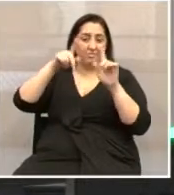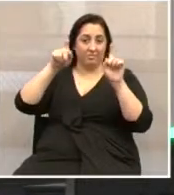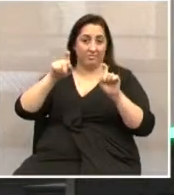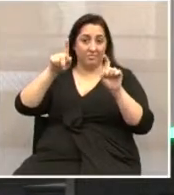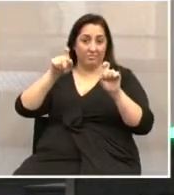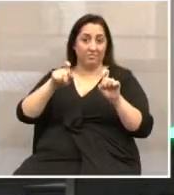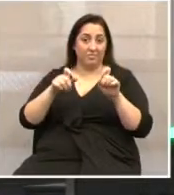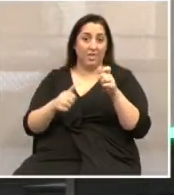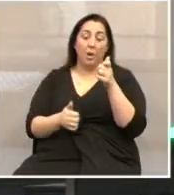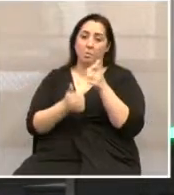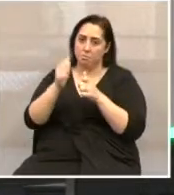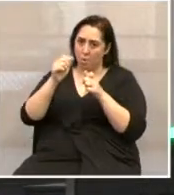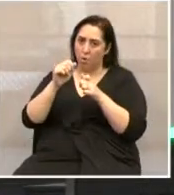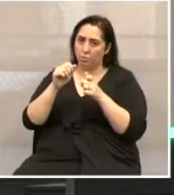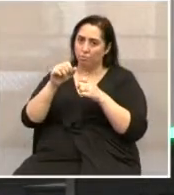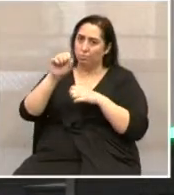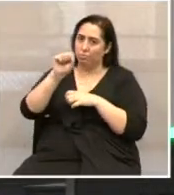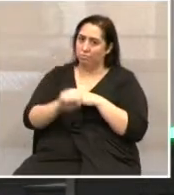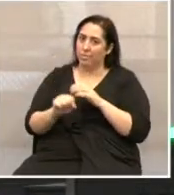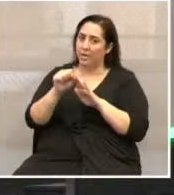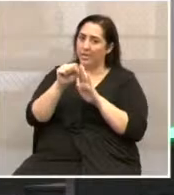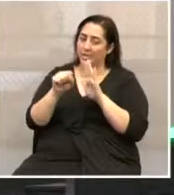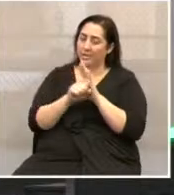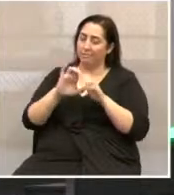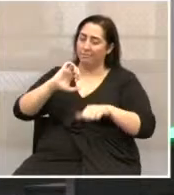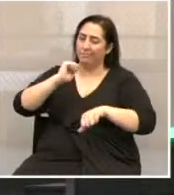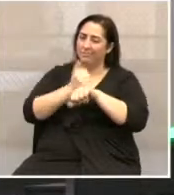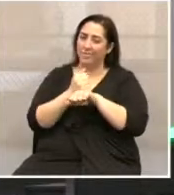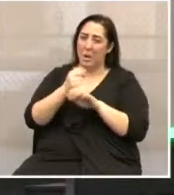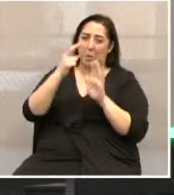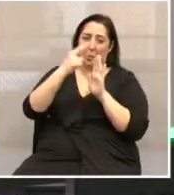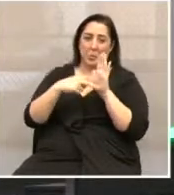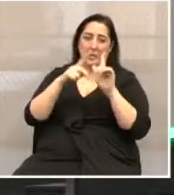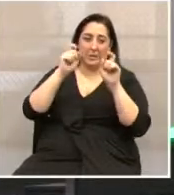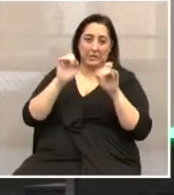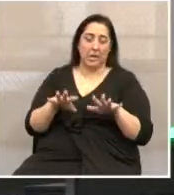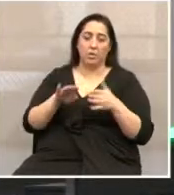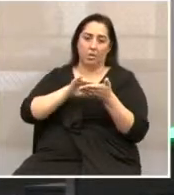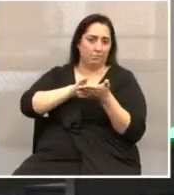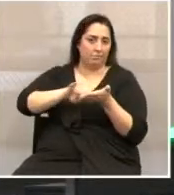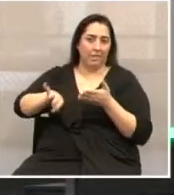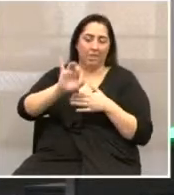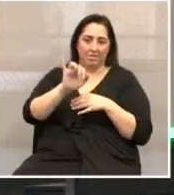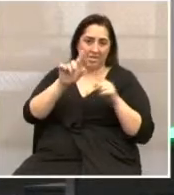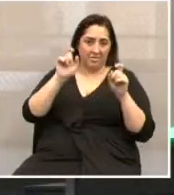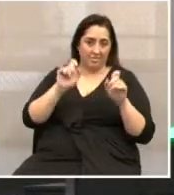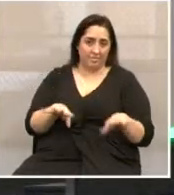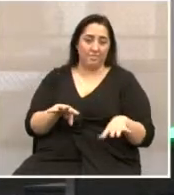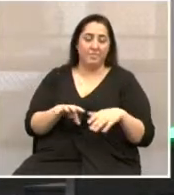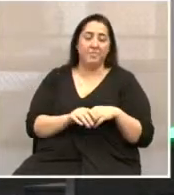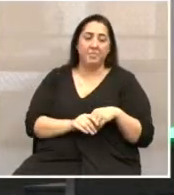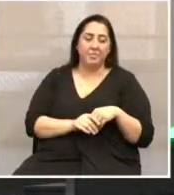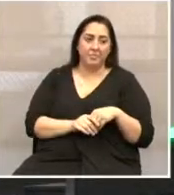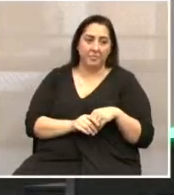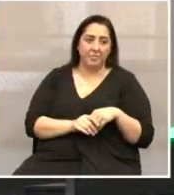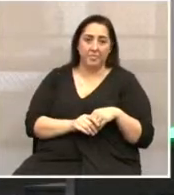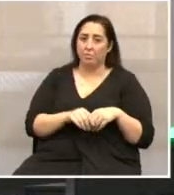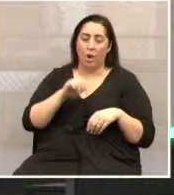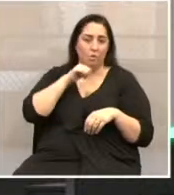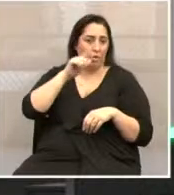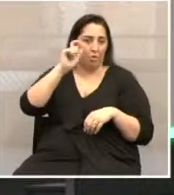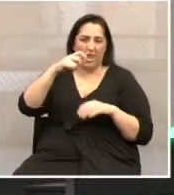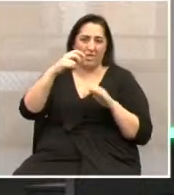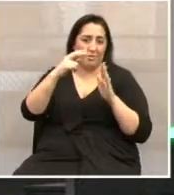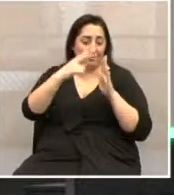states had enacted literacy tests at the turn of the century, and so the Voting Rights Act eliminated the literacy test as a pre-qualification for